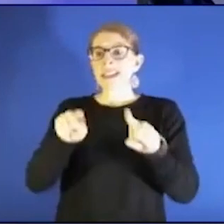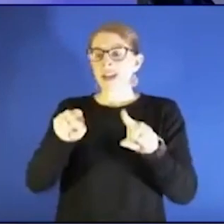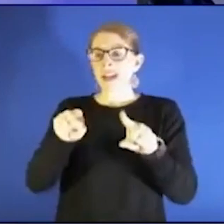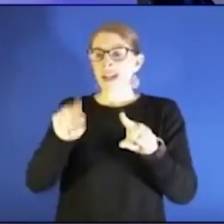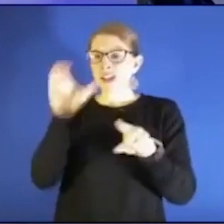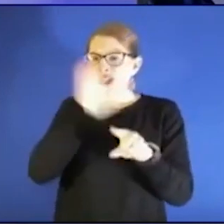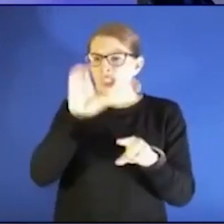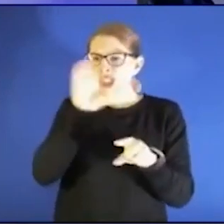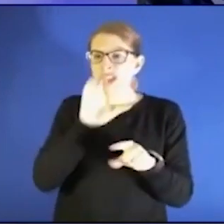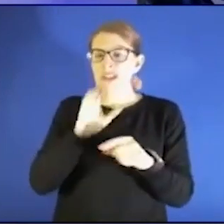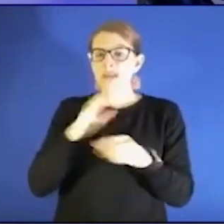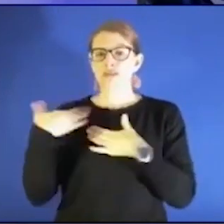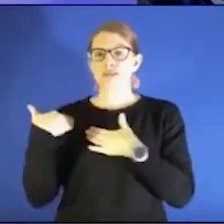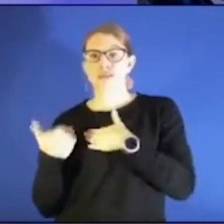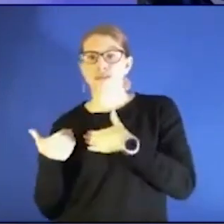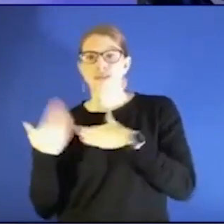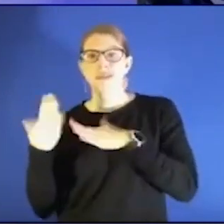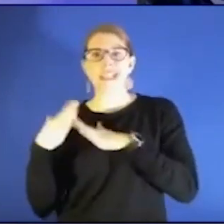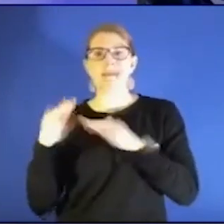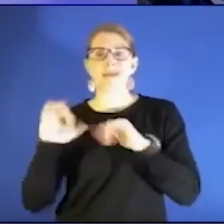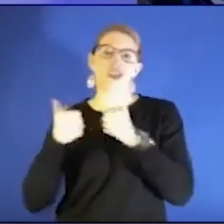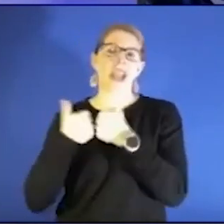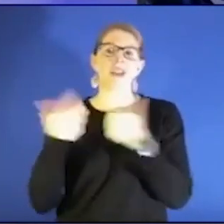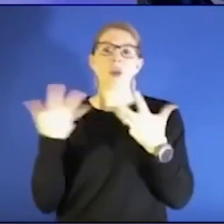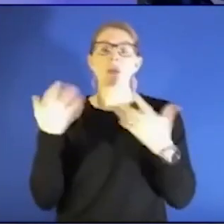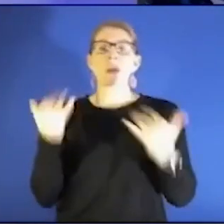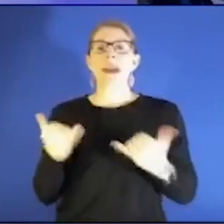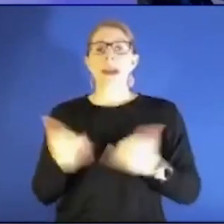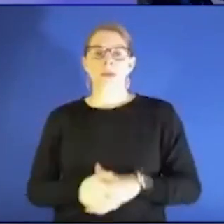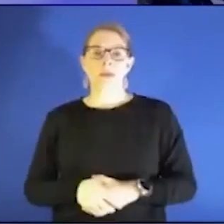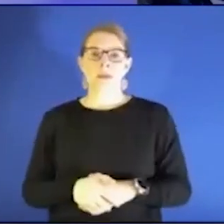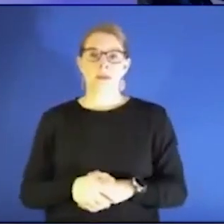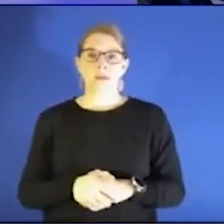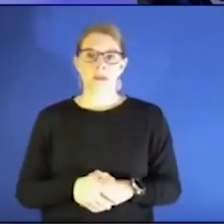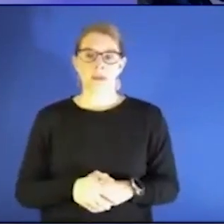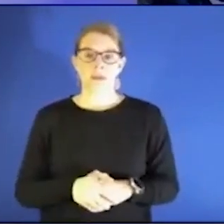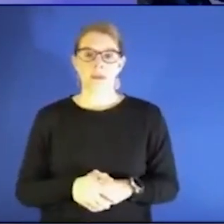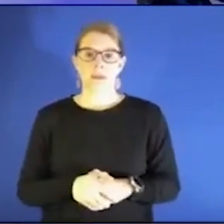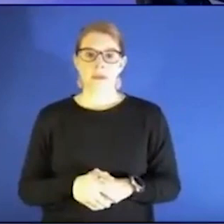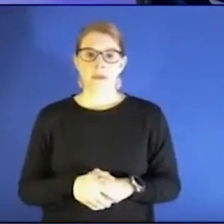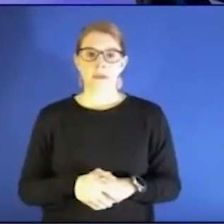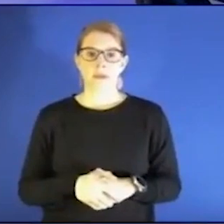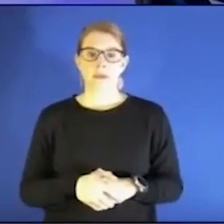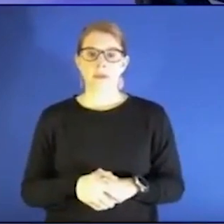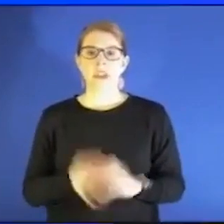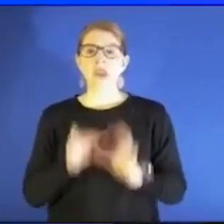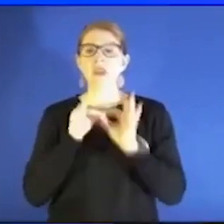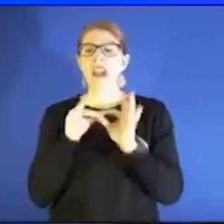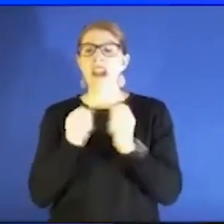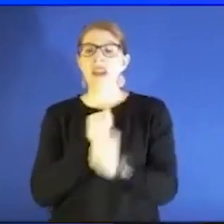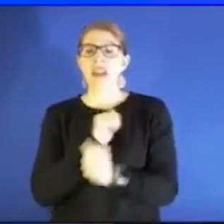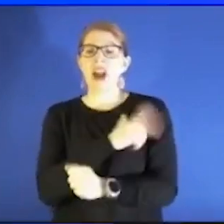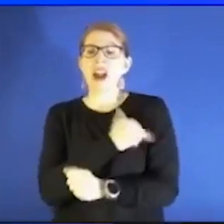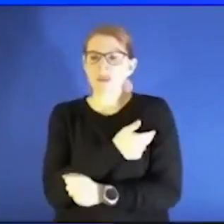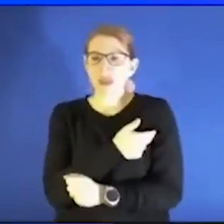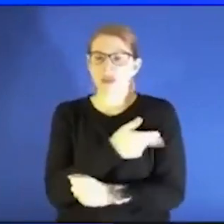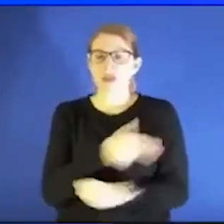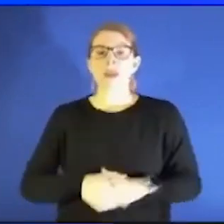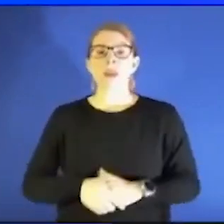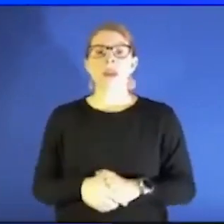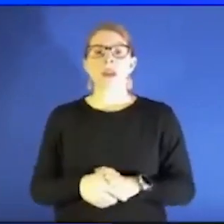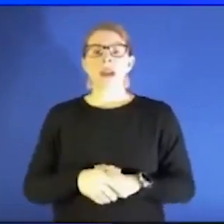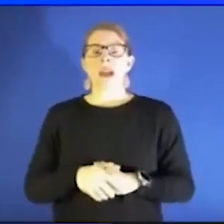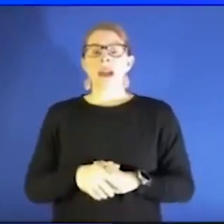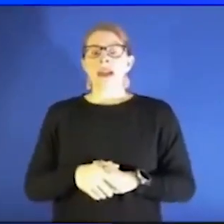think right now, the biggest challenge with what we're seeing at this phase in the pandemic when it comes to hospitals? I think it's that balance of